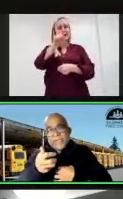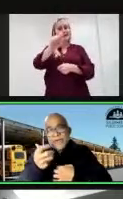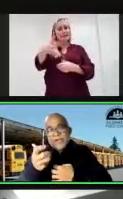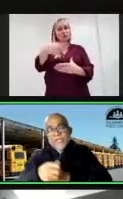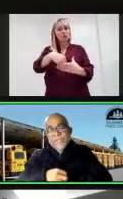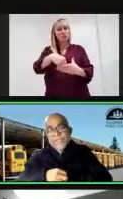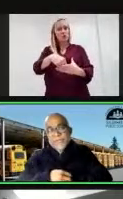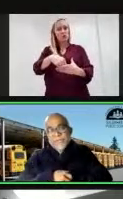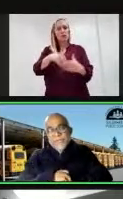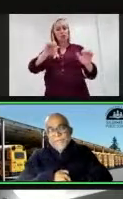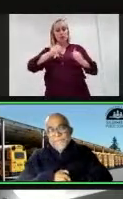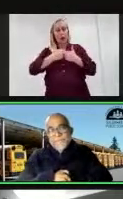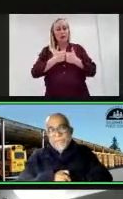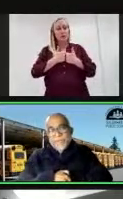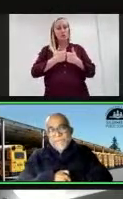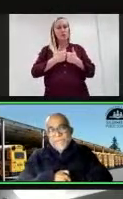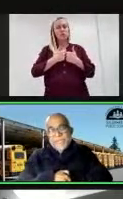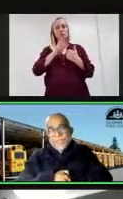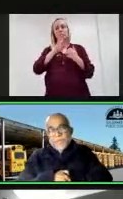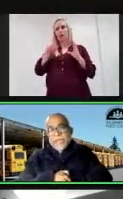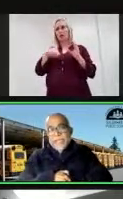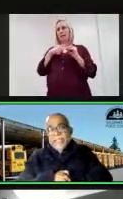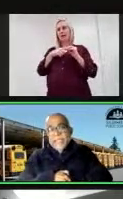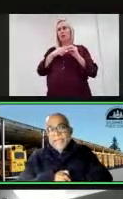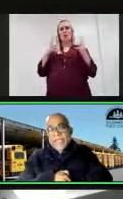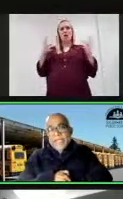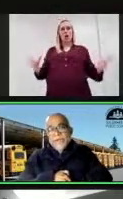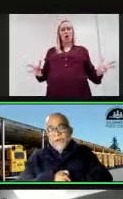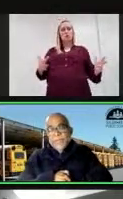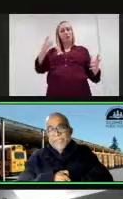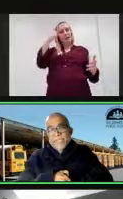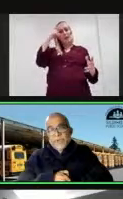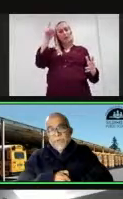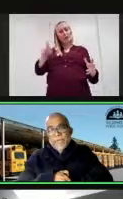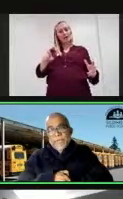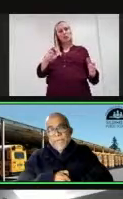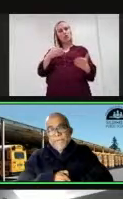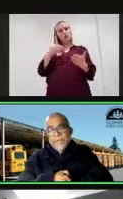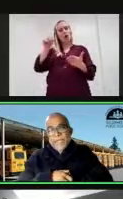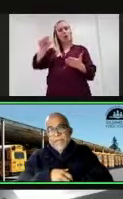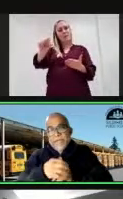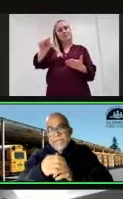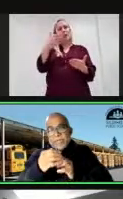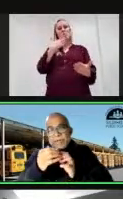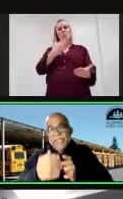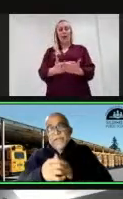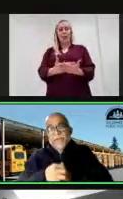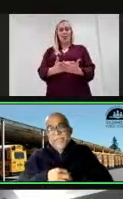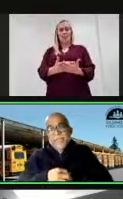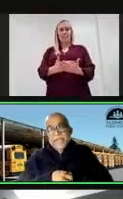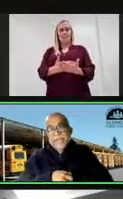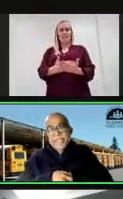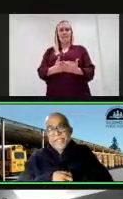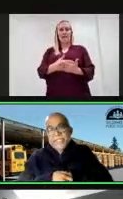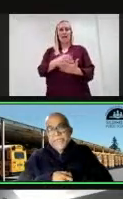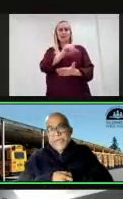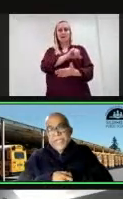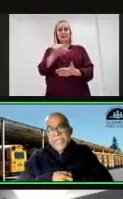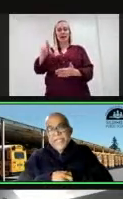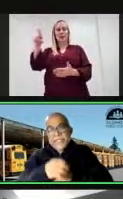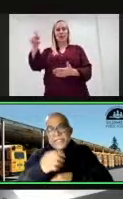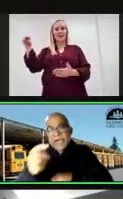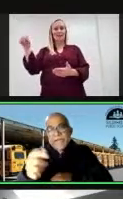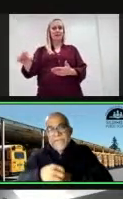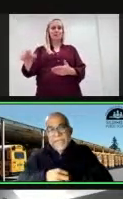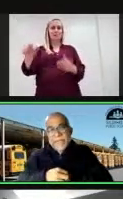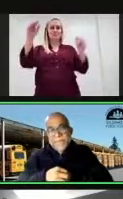challenge we are talking about things. So I really think we need to compensate well, like we need to really compensate our teachers well